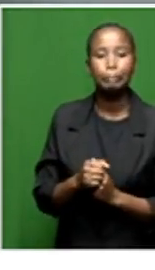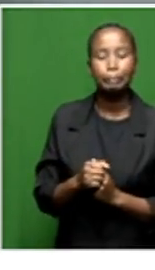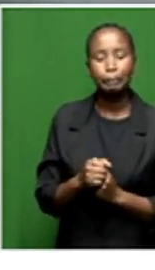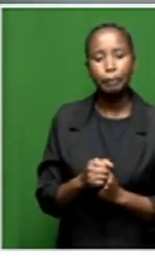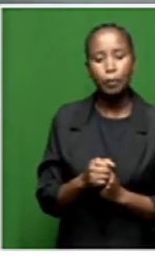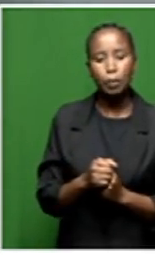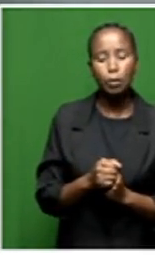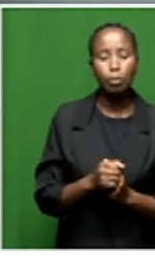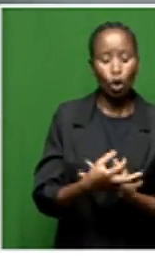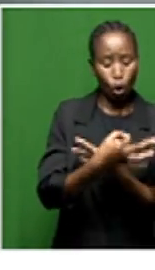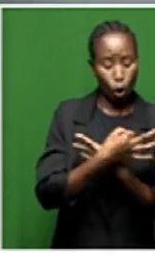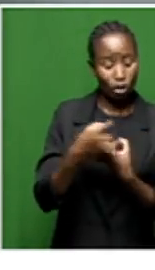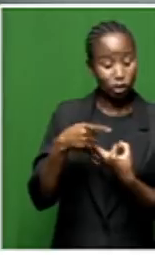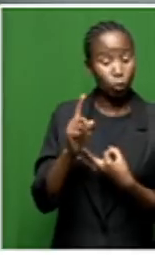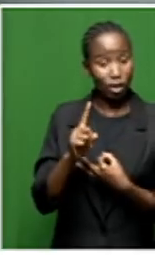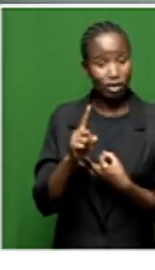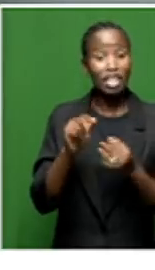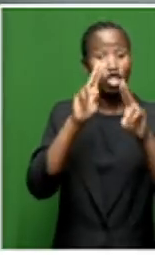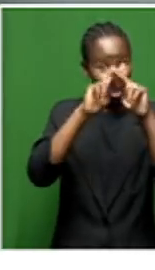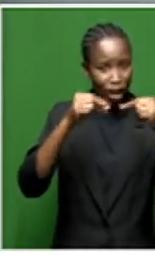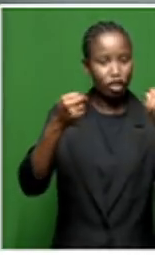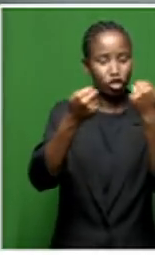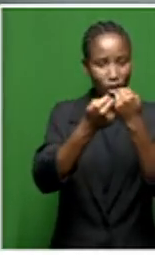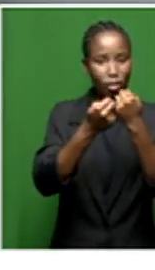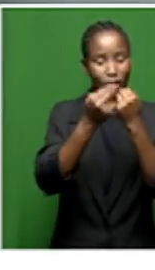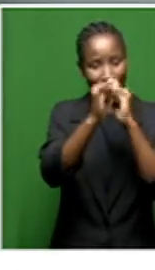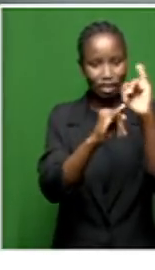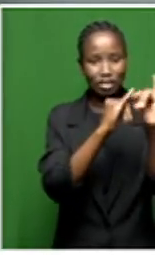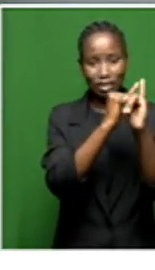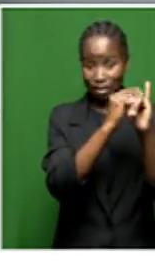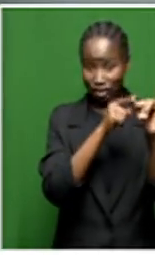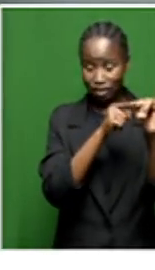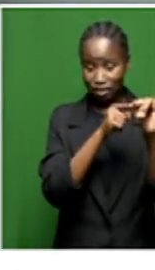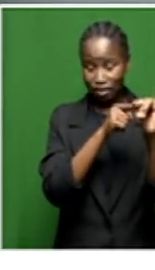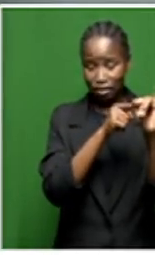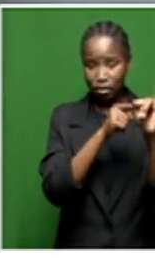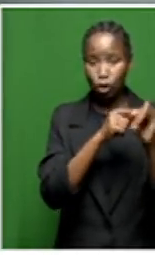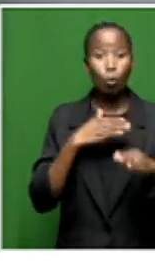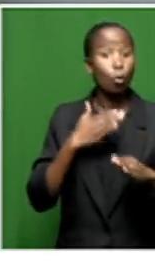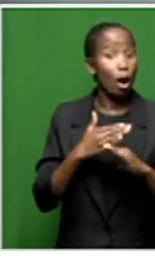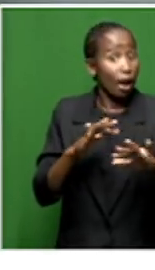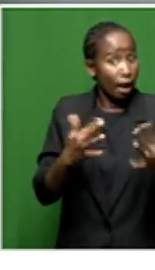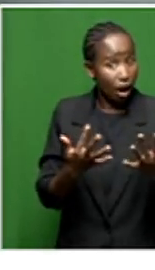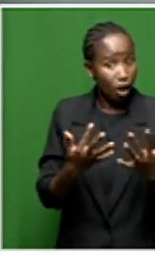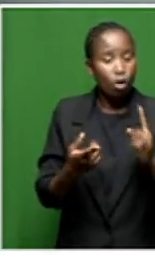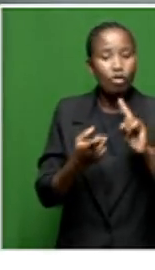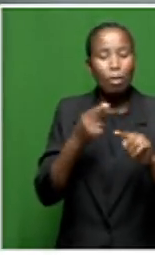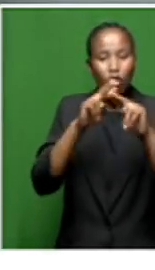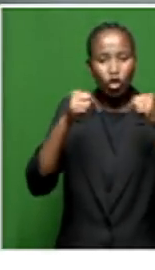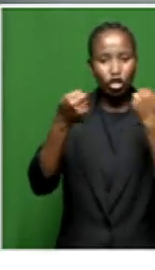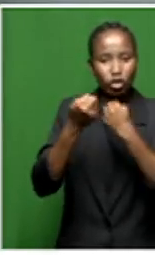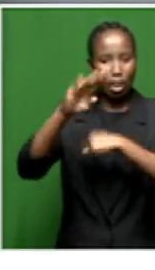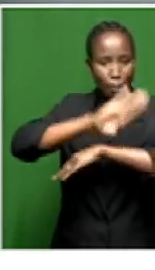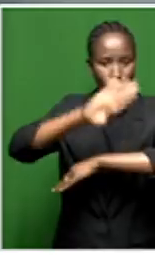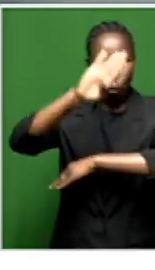a national entity. We operate across the national borders.